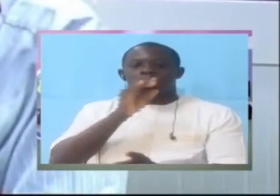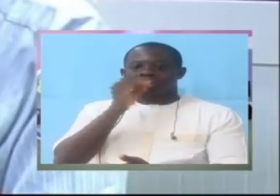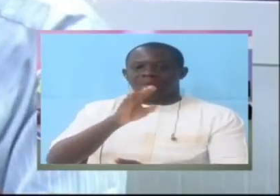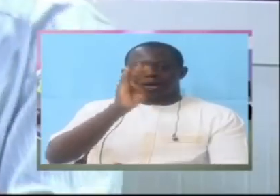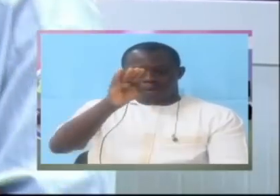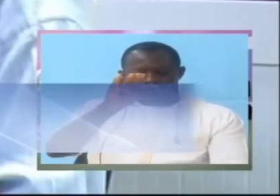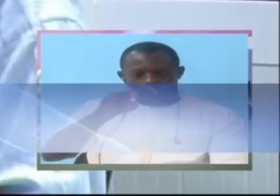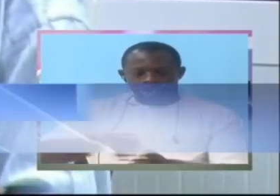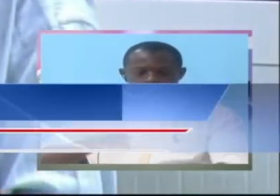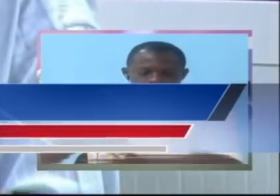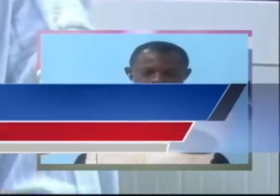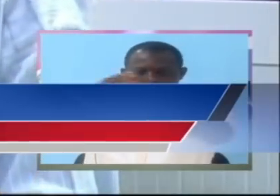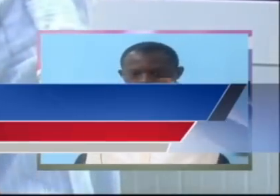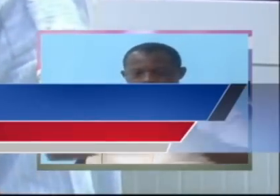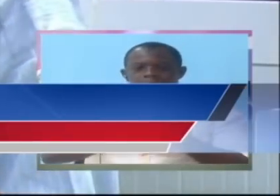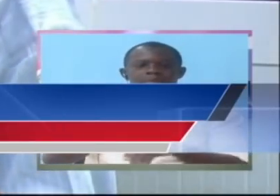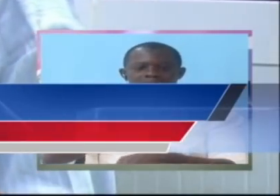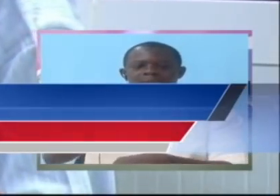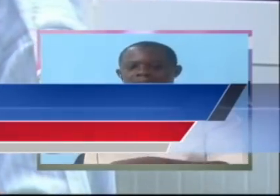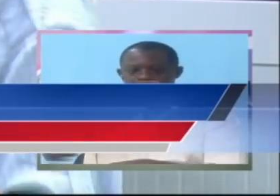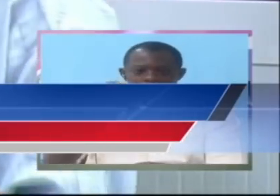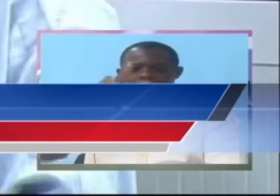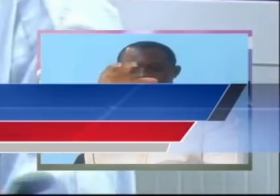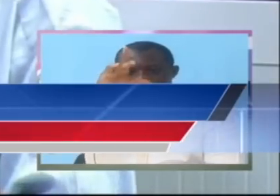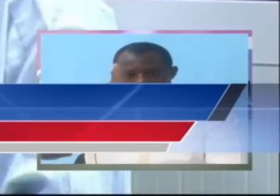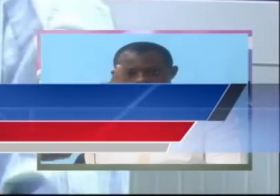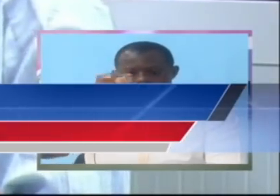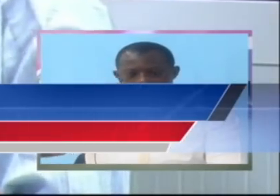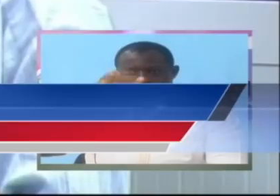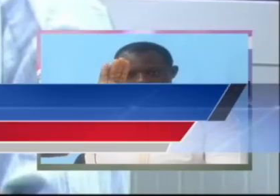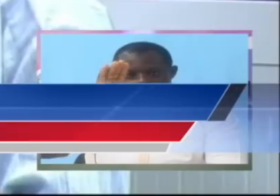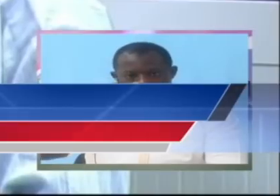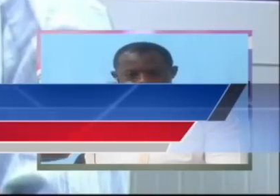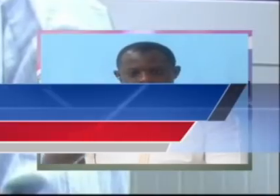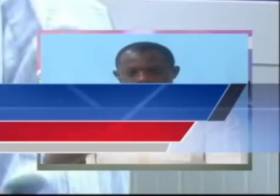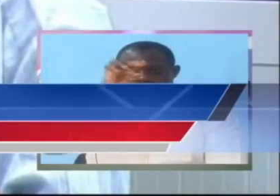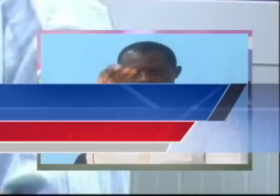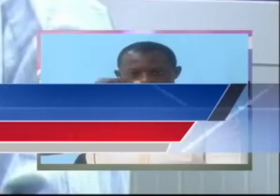The man who said bring him, his name is Daba Marena.